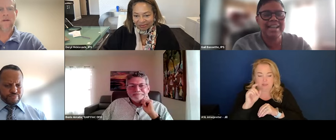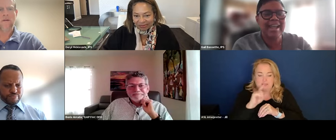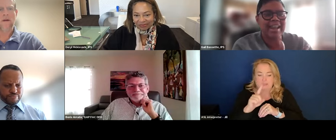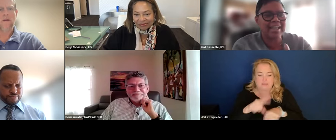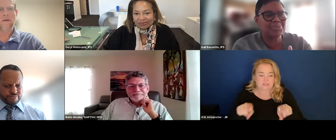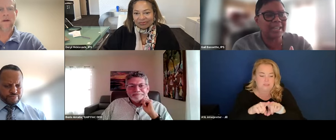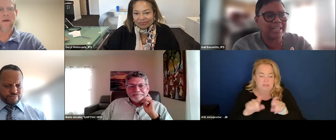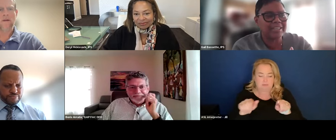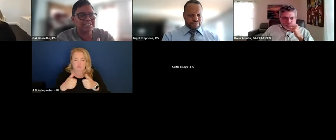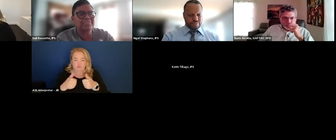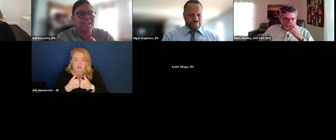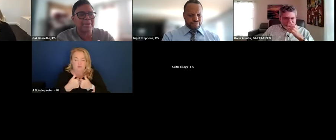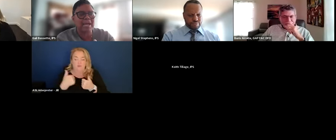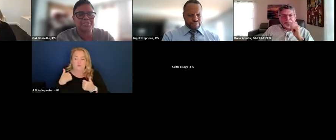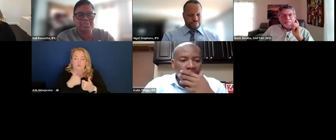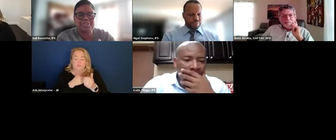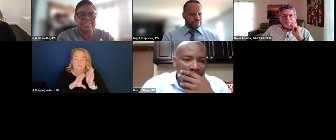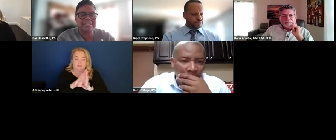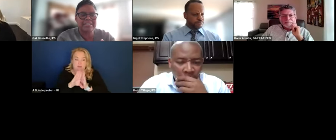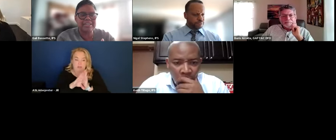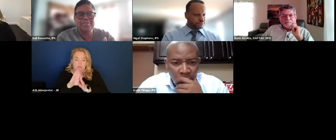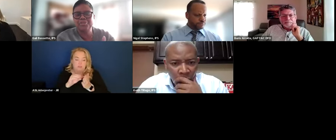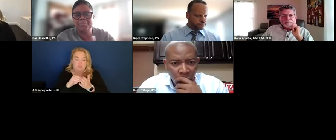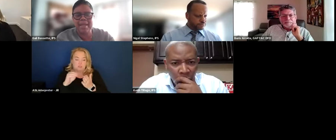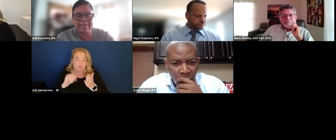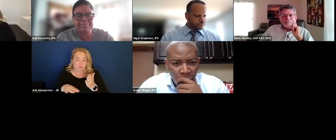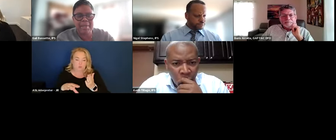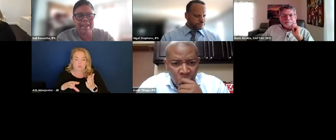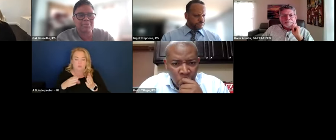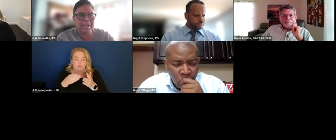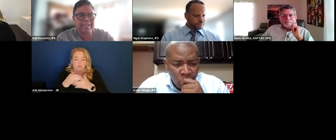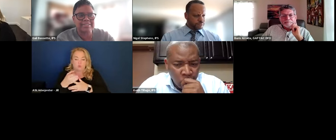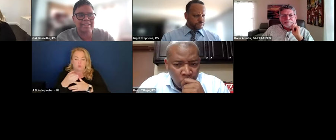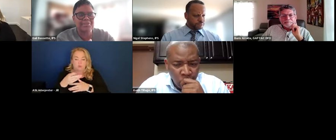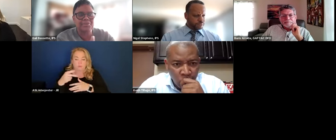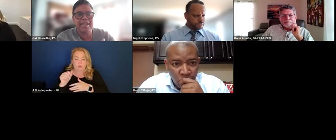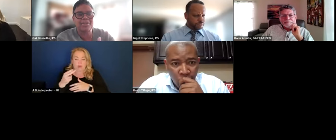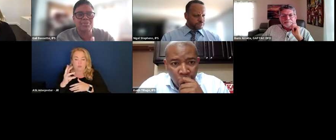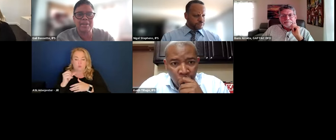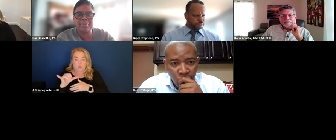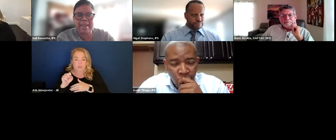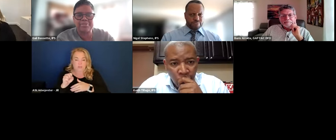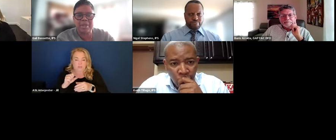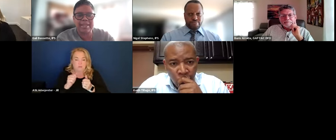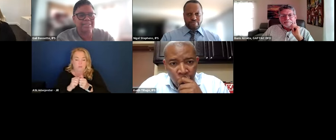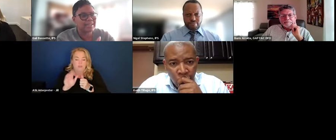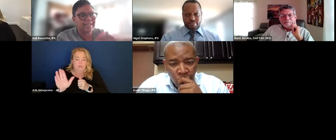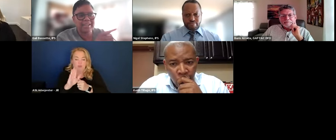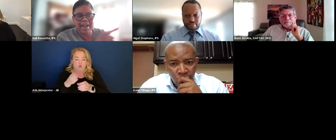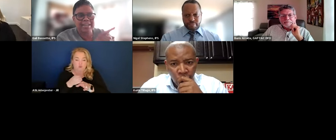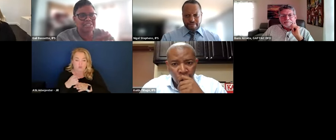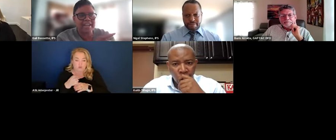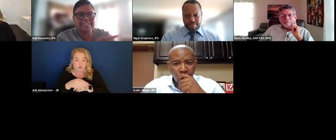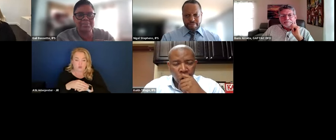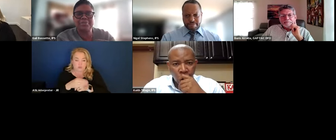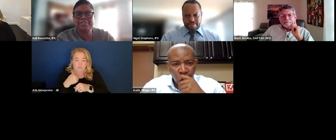challenges. And as we develop our students and through the pathways, through their career pathways, you